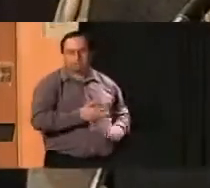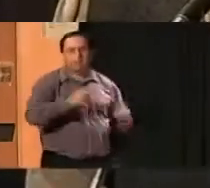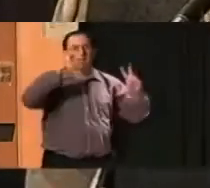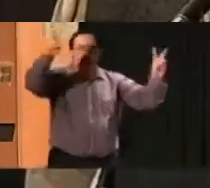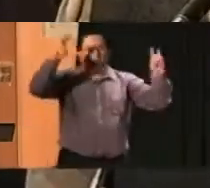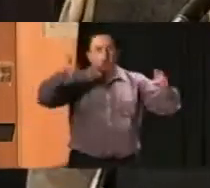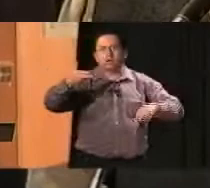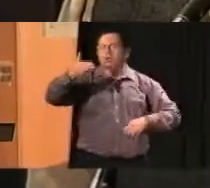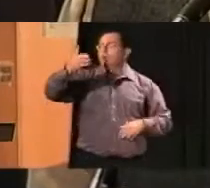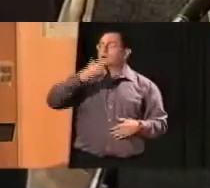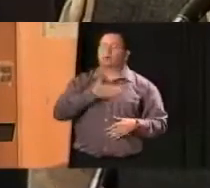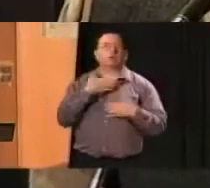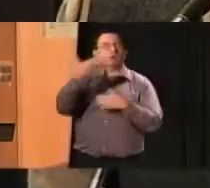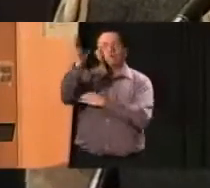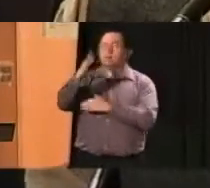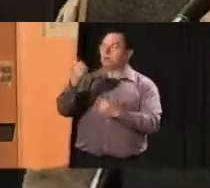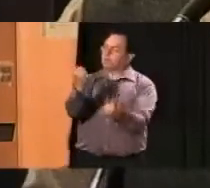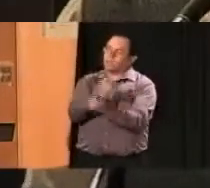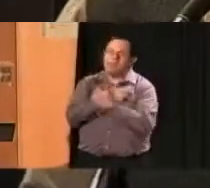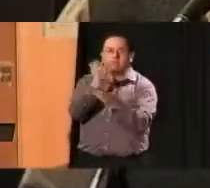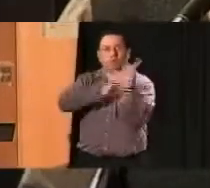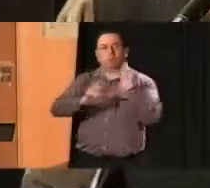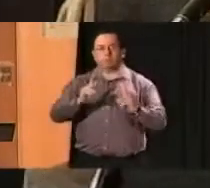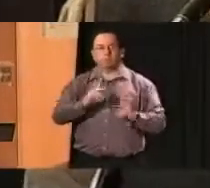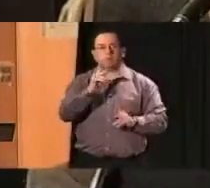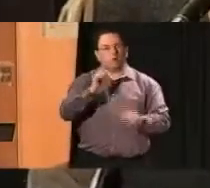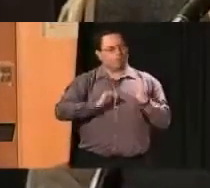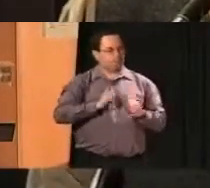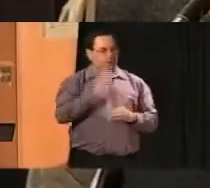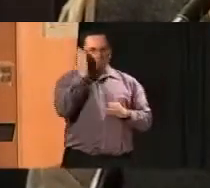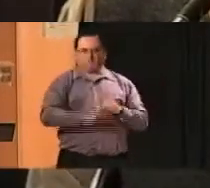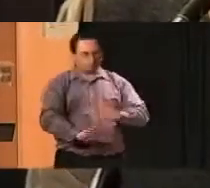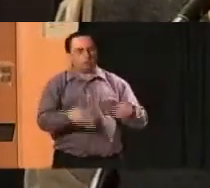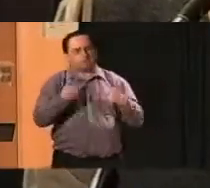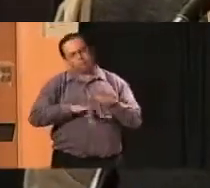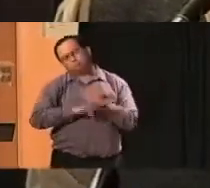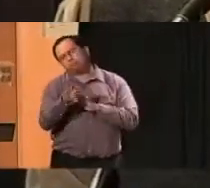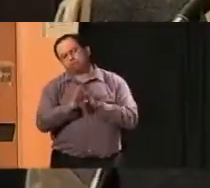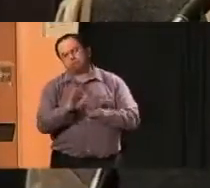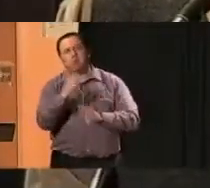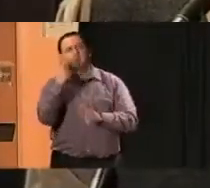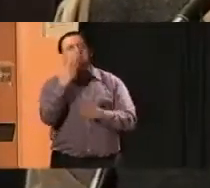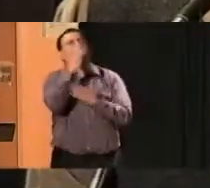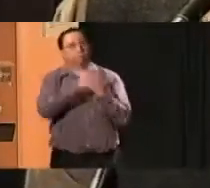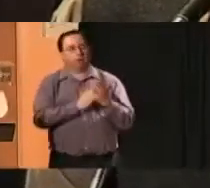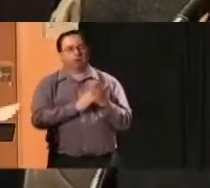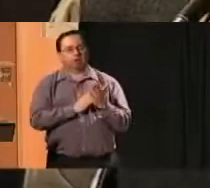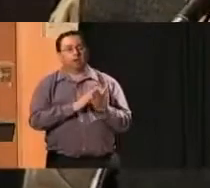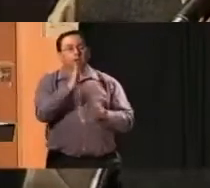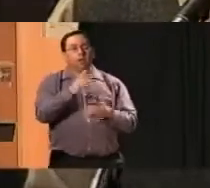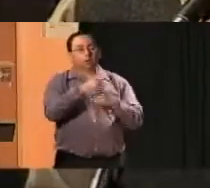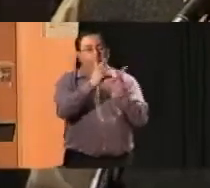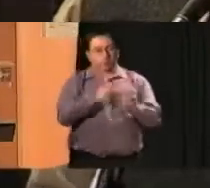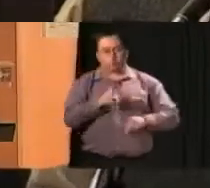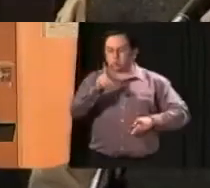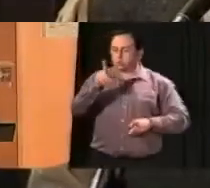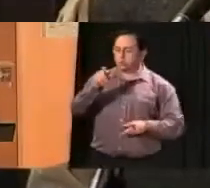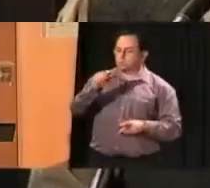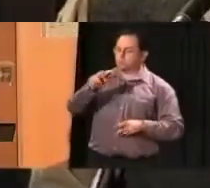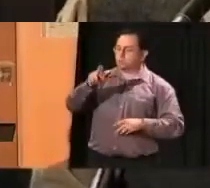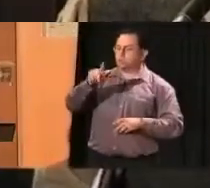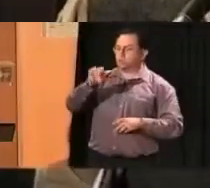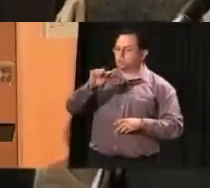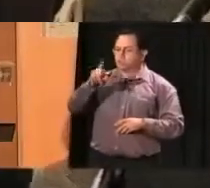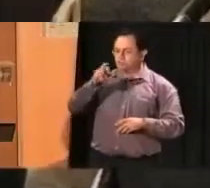Love You People is an excerpt from the play still under development that we're going to see this evening, and Darlene Spencer will now give a short introduction to that.